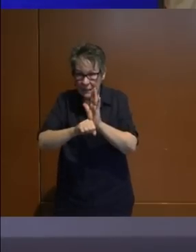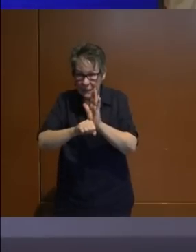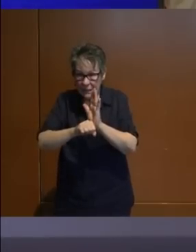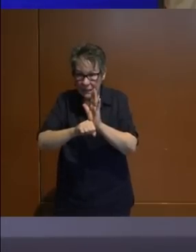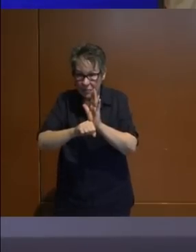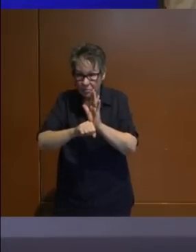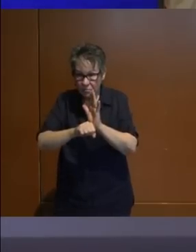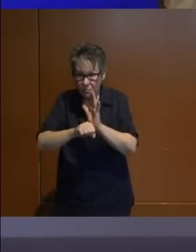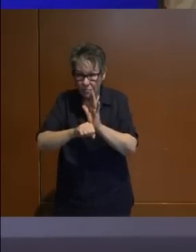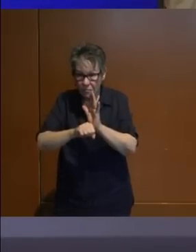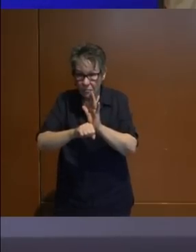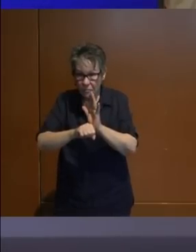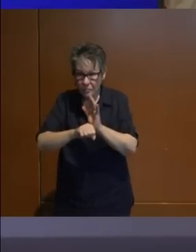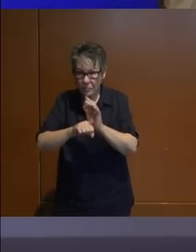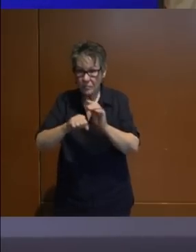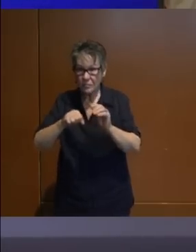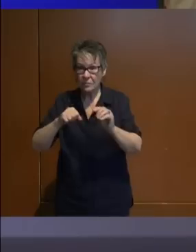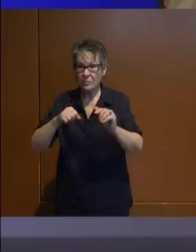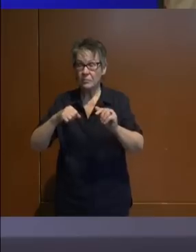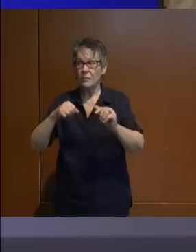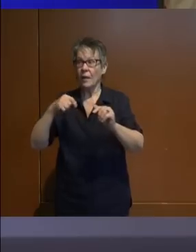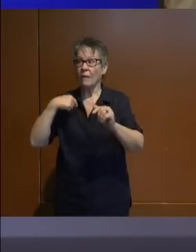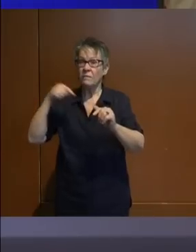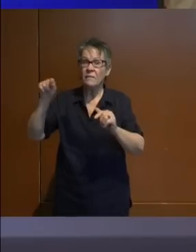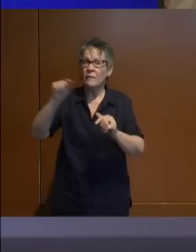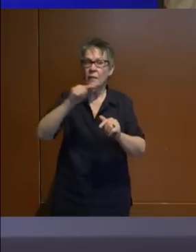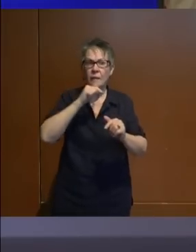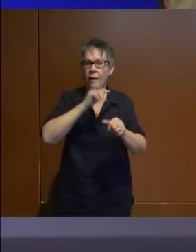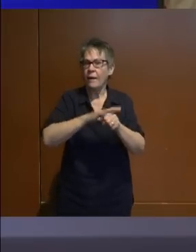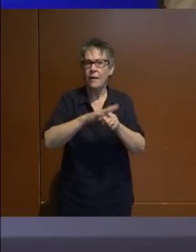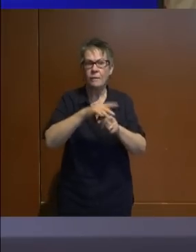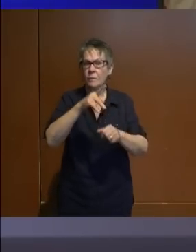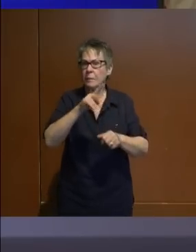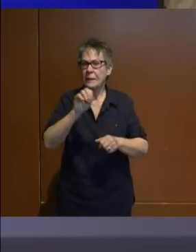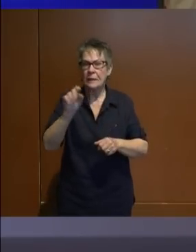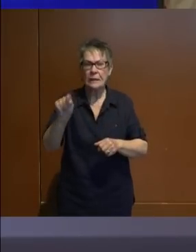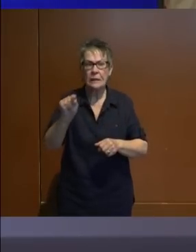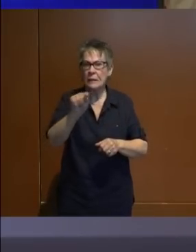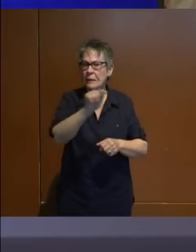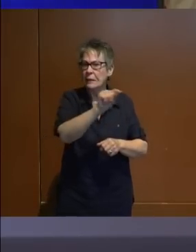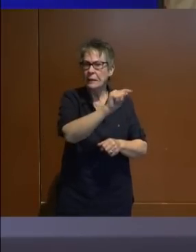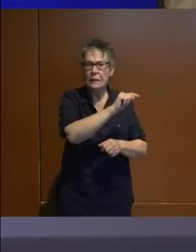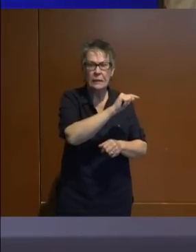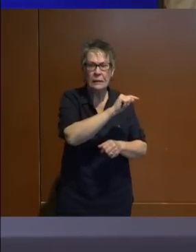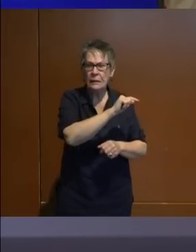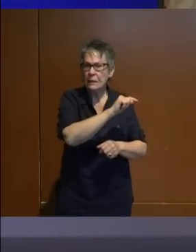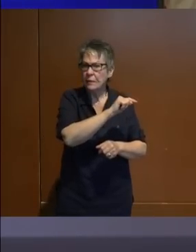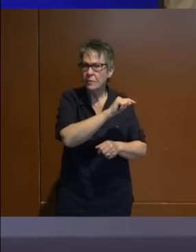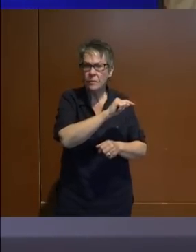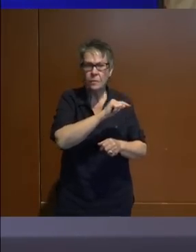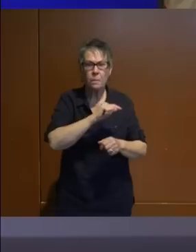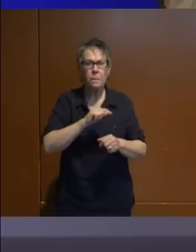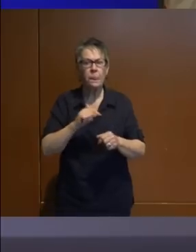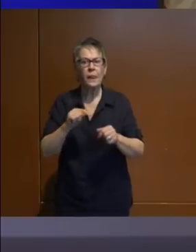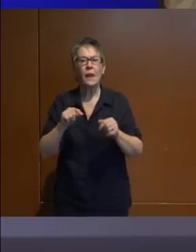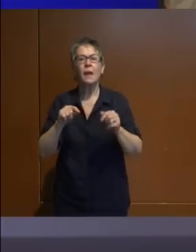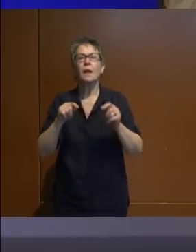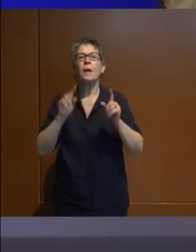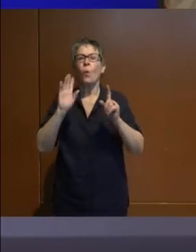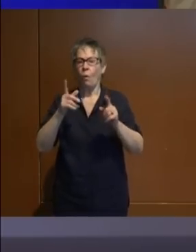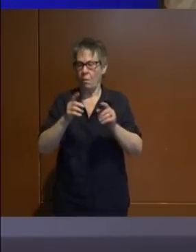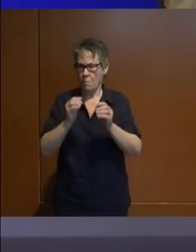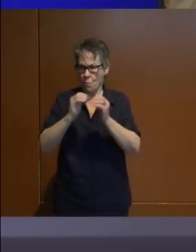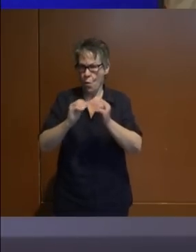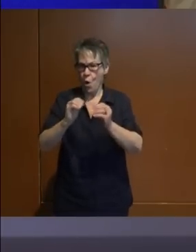states, but even on a relative basis, we don't have what we need. And there's an enormous amount. I think we're going to go over this in the next couple of